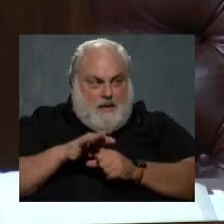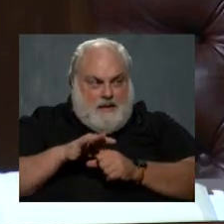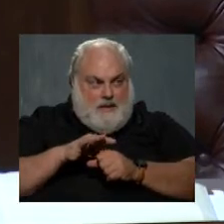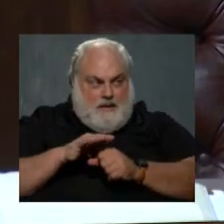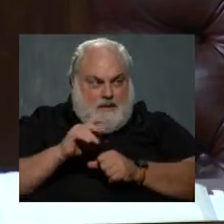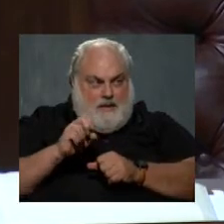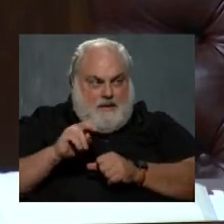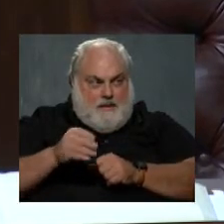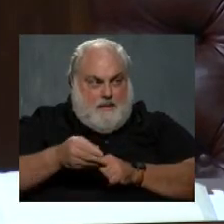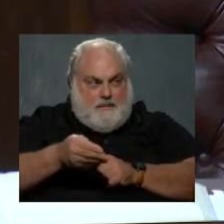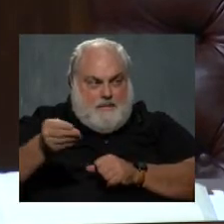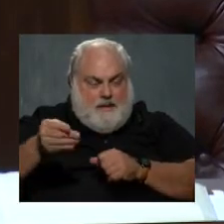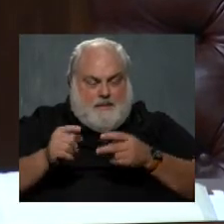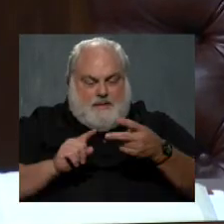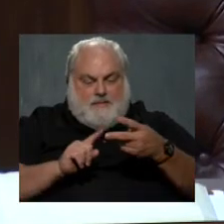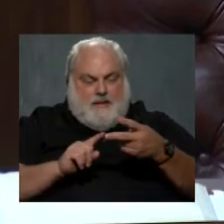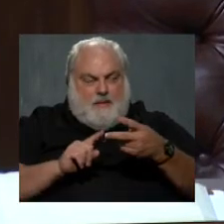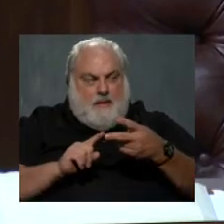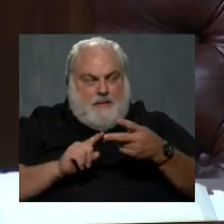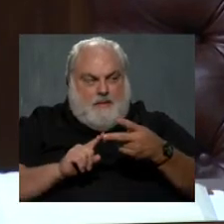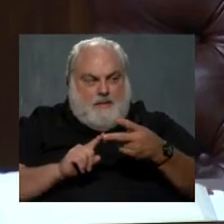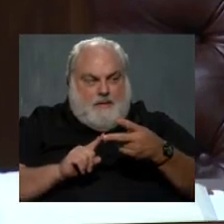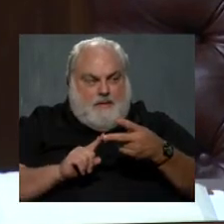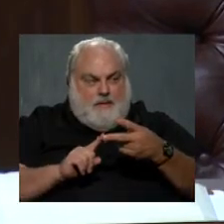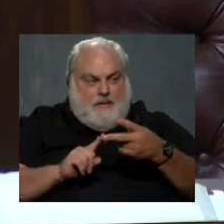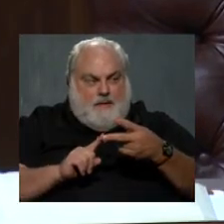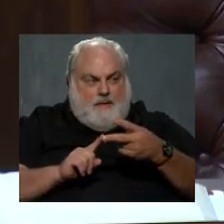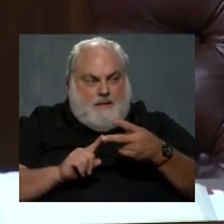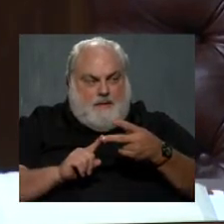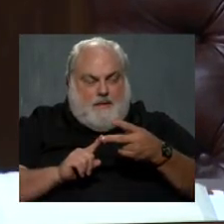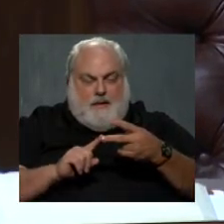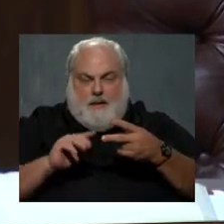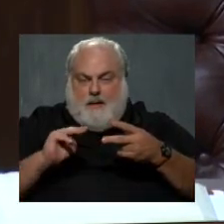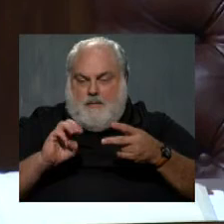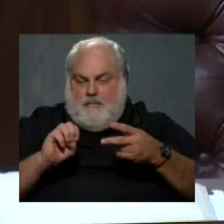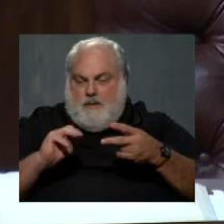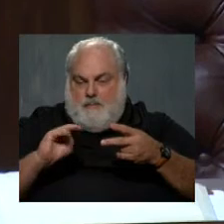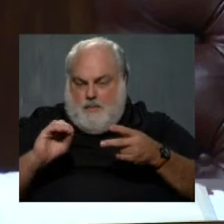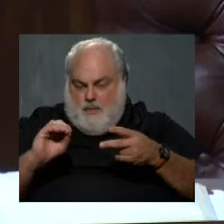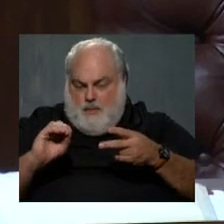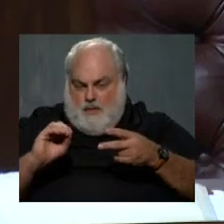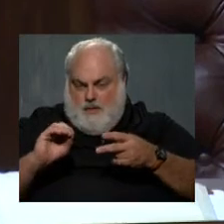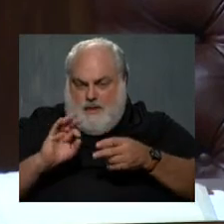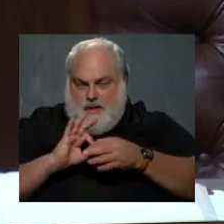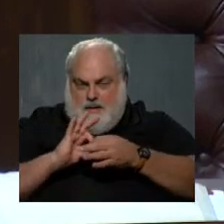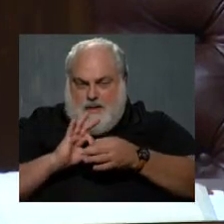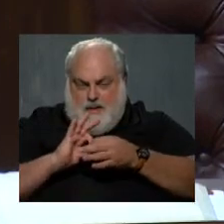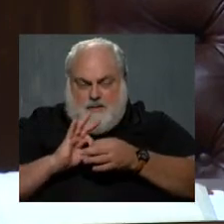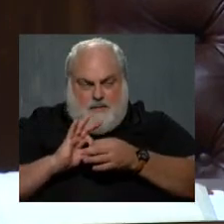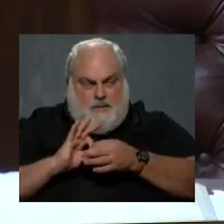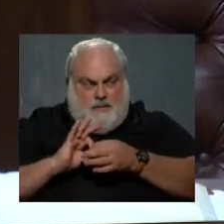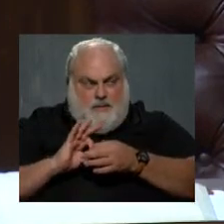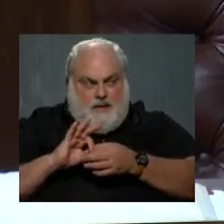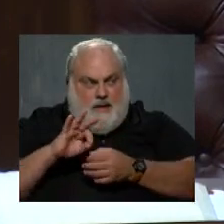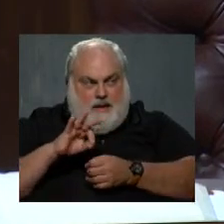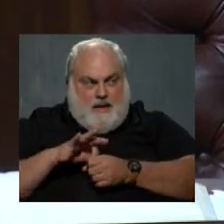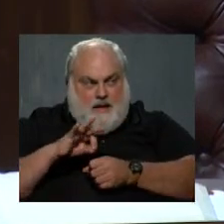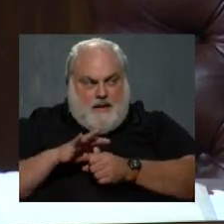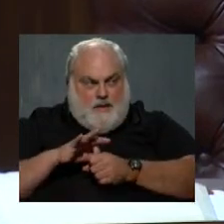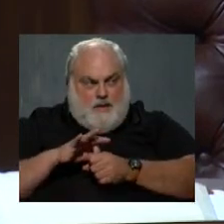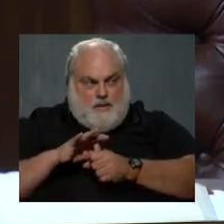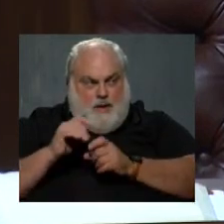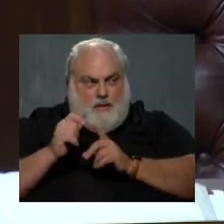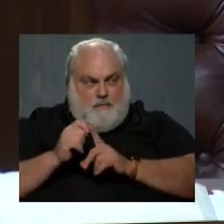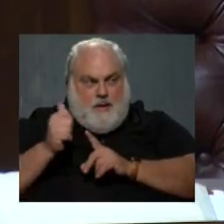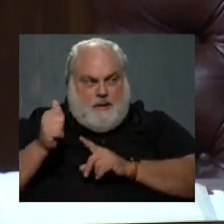pass it on. And the second one is a memorandum that deals with election to